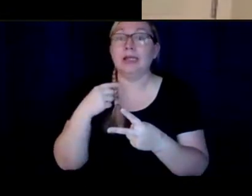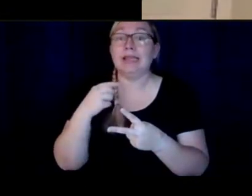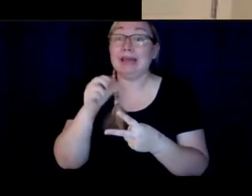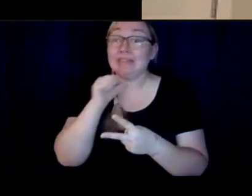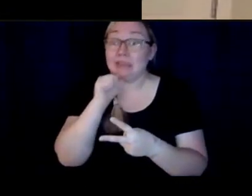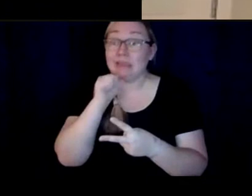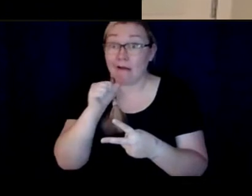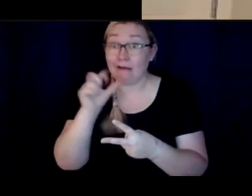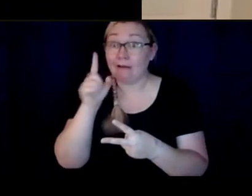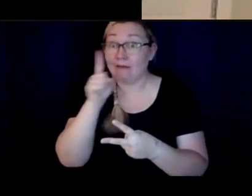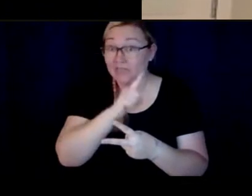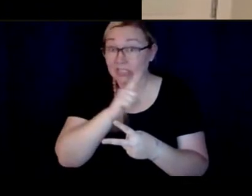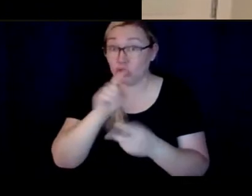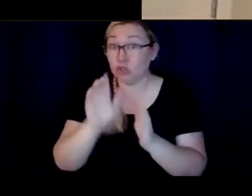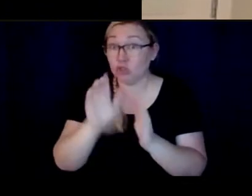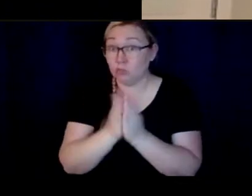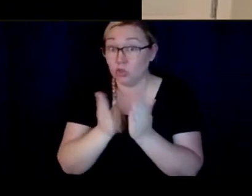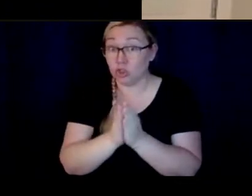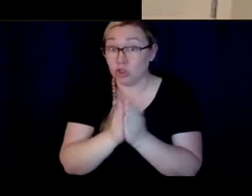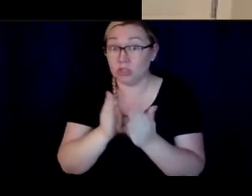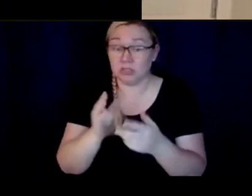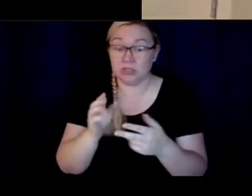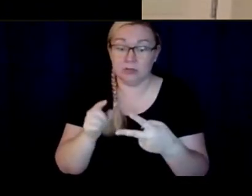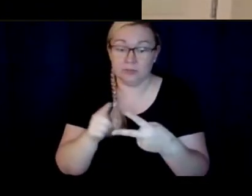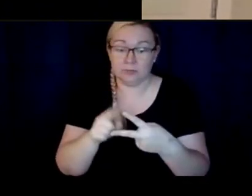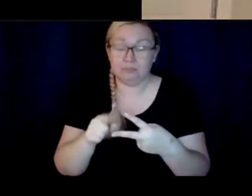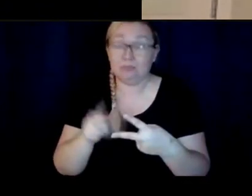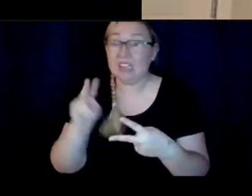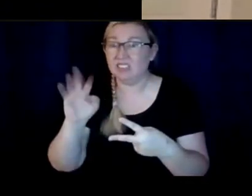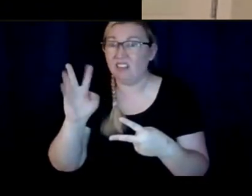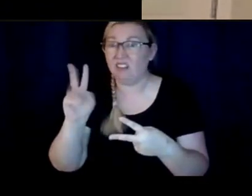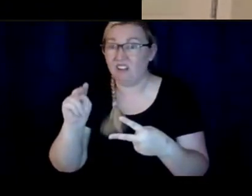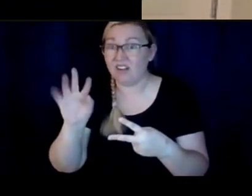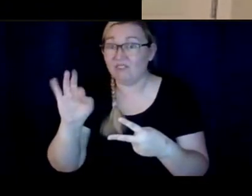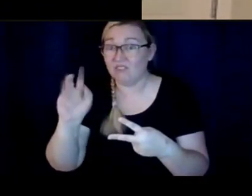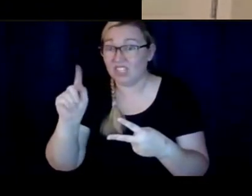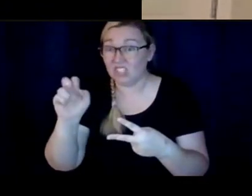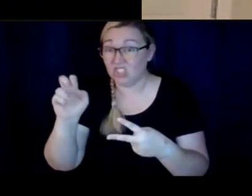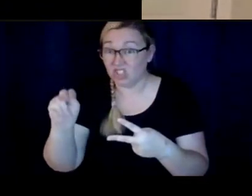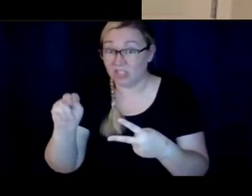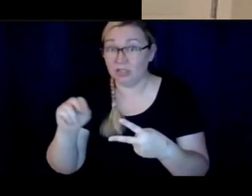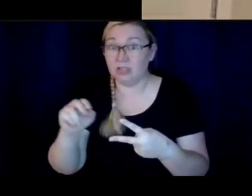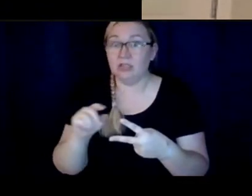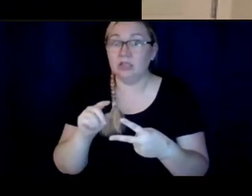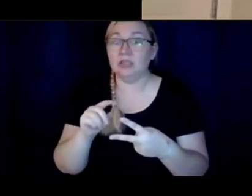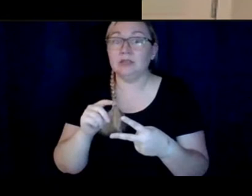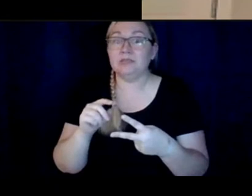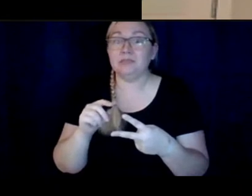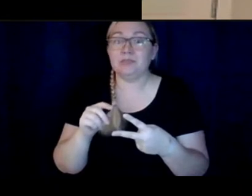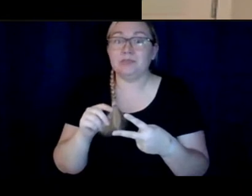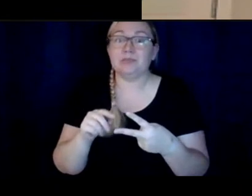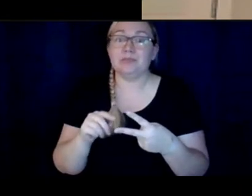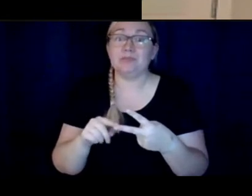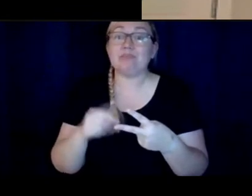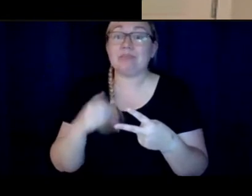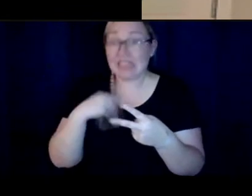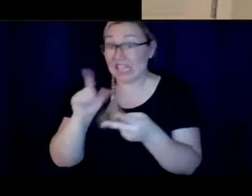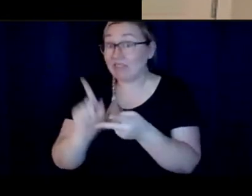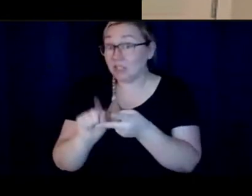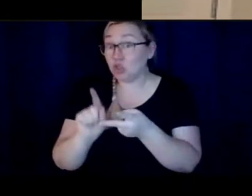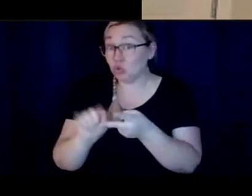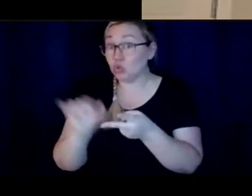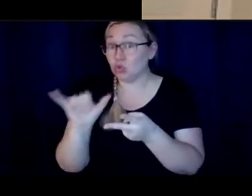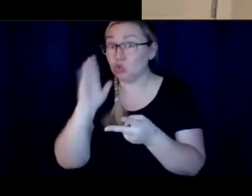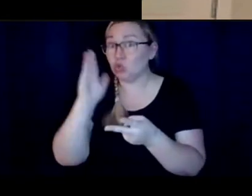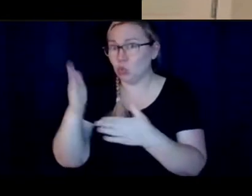even though literature is great. Actually, I have a newsletter, which I'll share